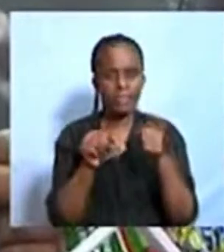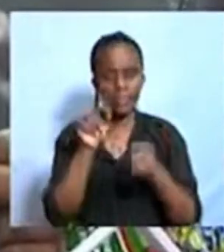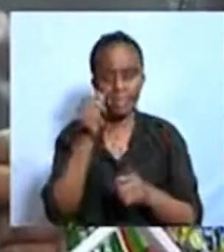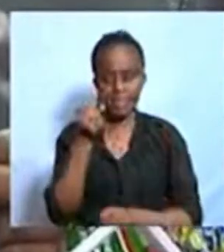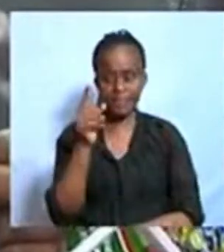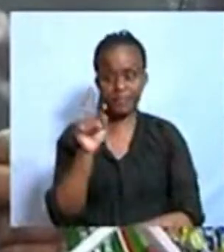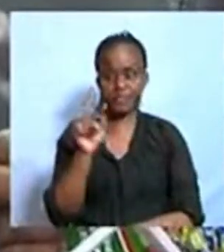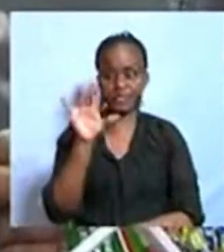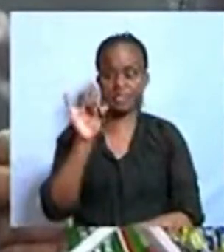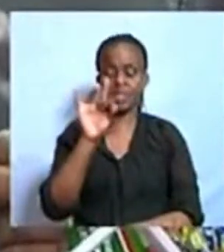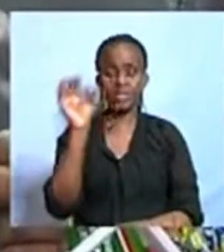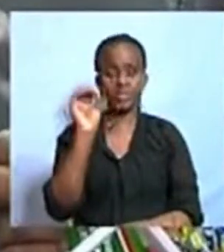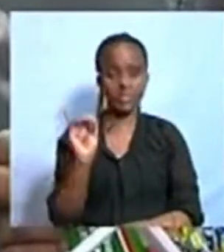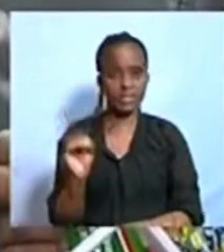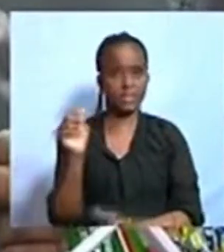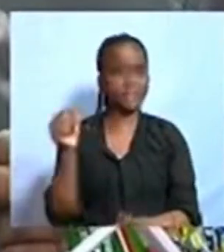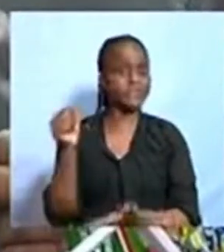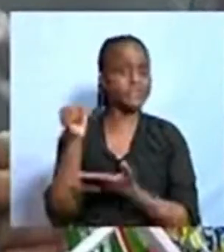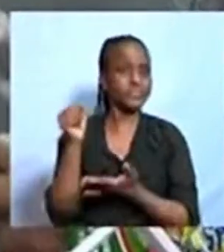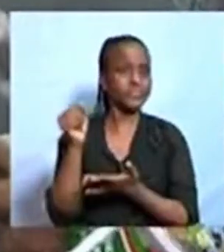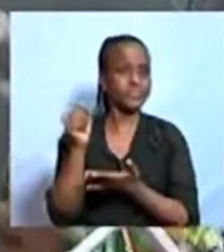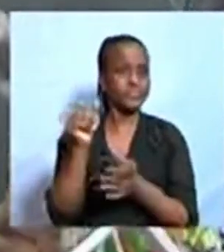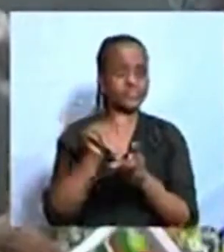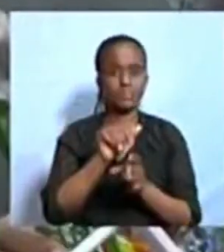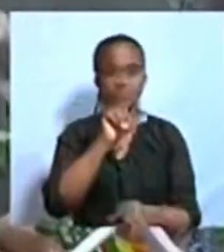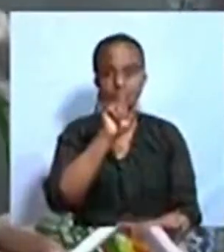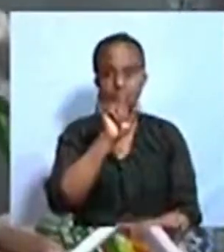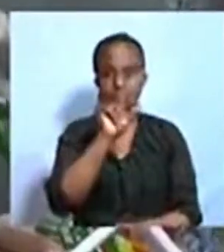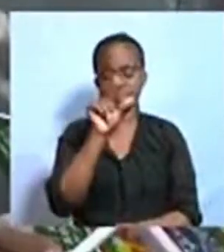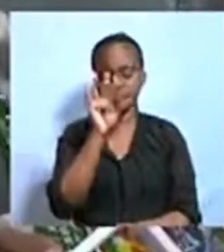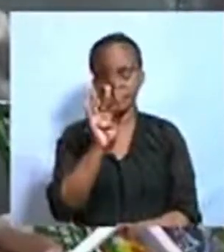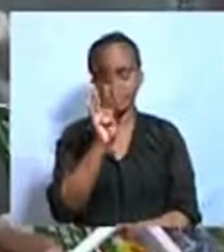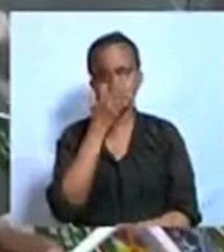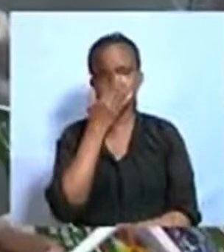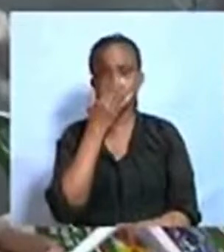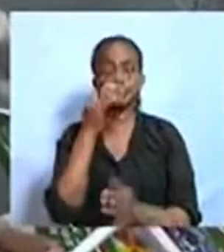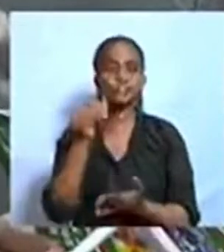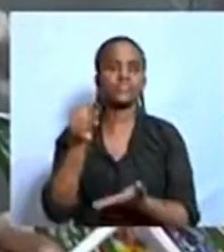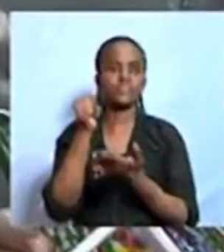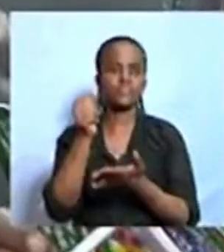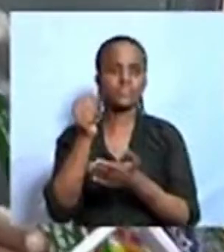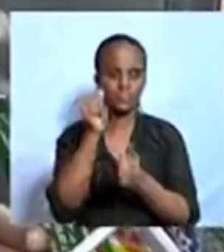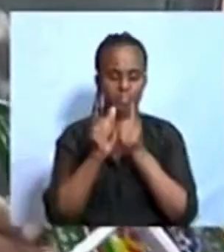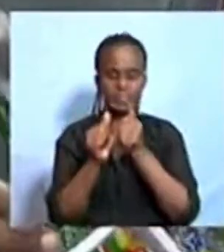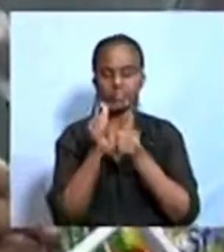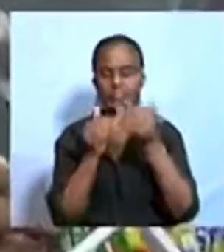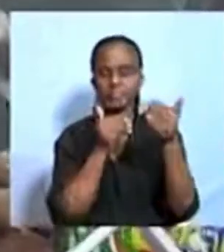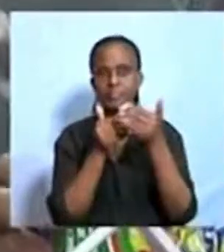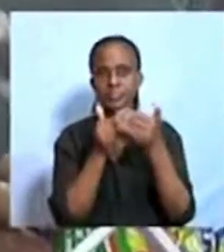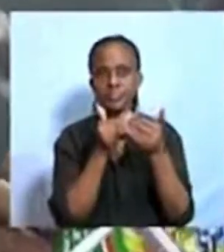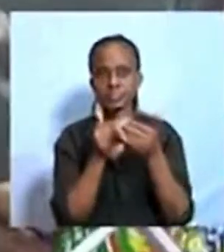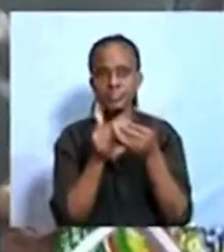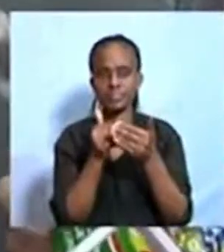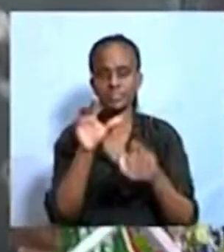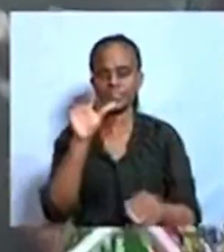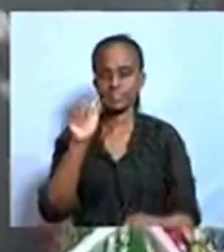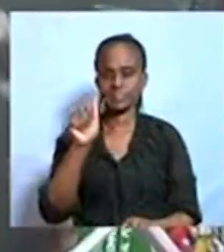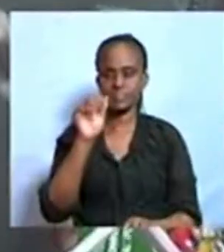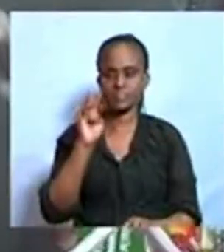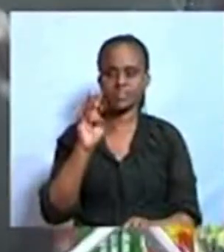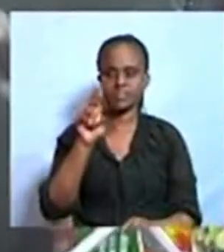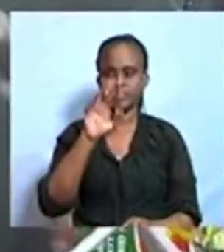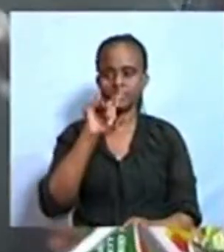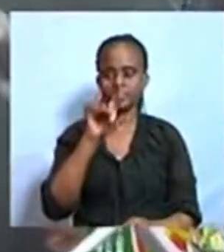11.8% allocation in the 2024 budget, which is closer to the Abuja Declaration of